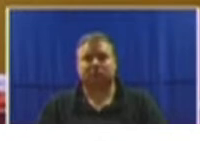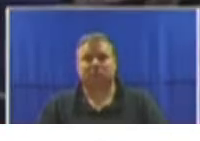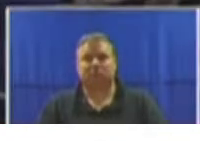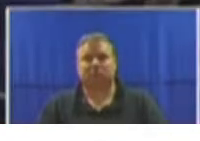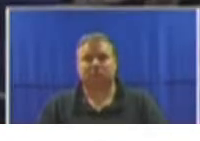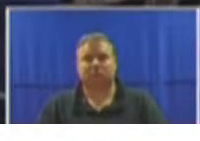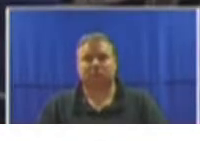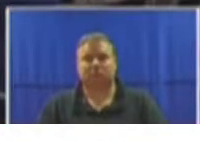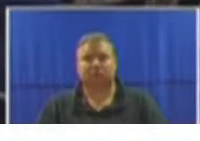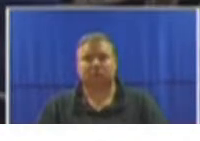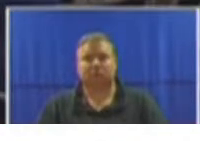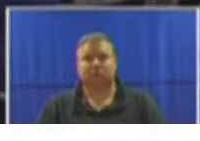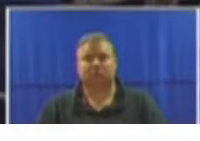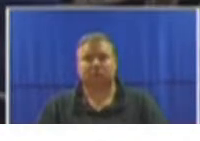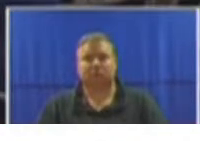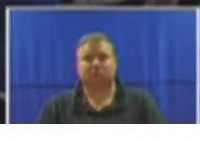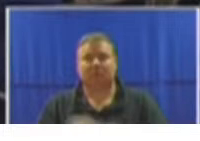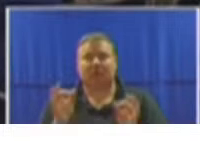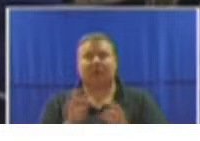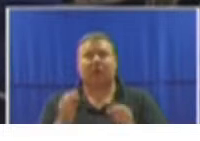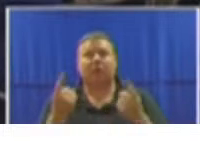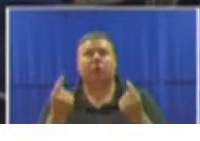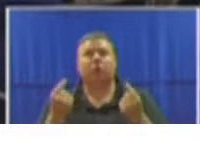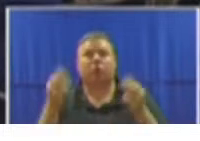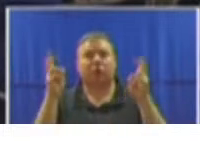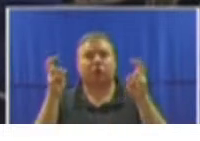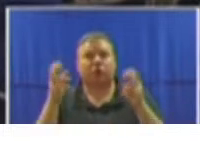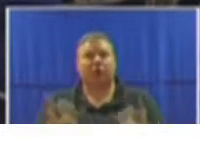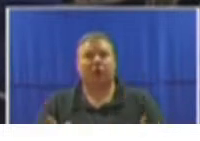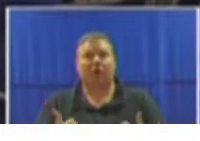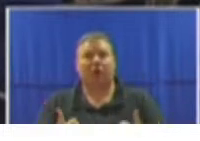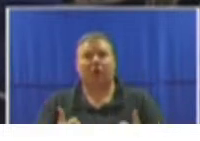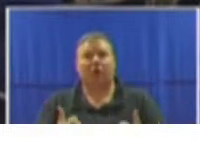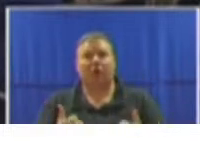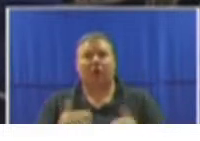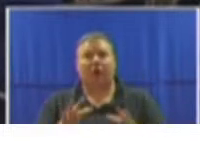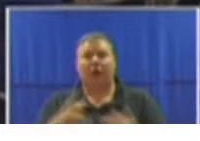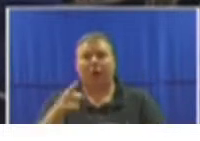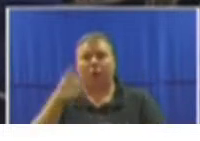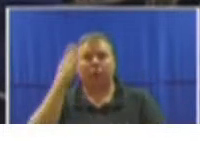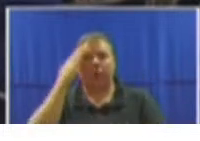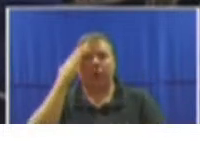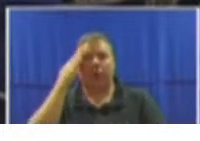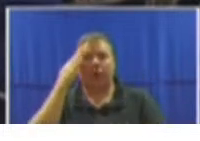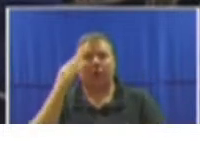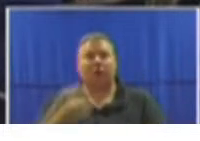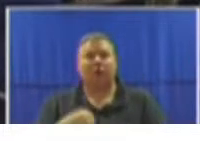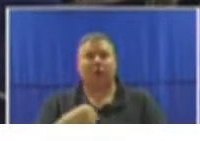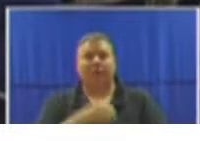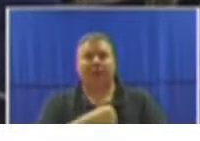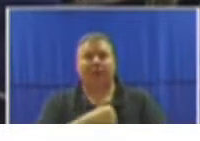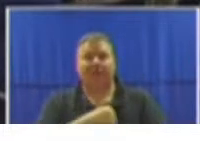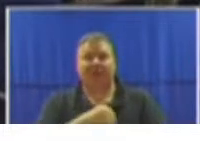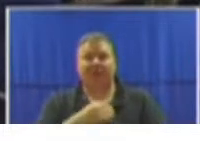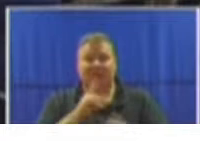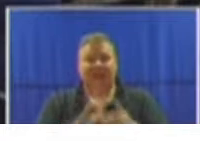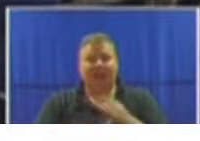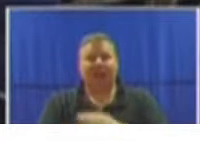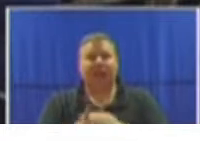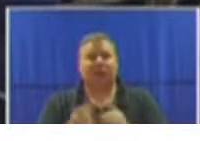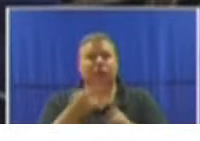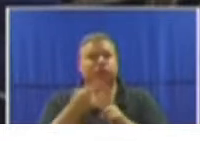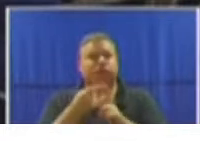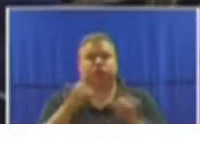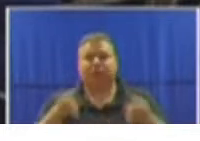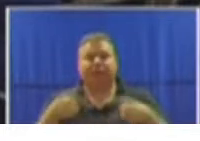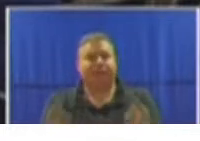but nothing to do with the issue that's going on at hand. Just to let you know that there are members who cannot get onto the platform. So